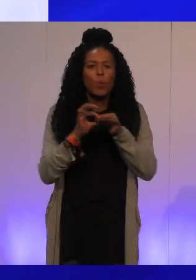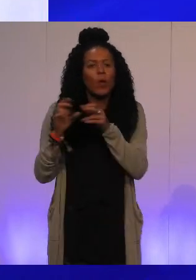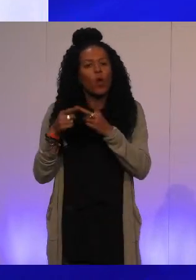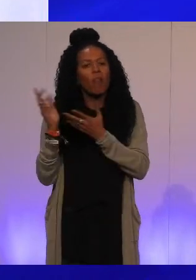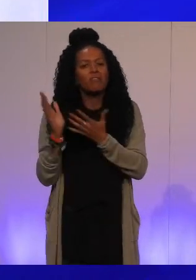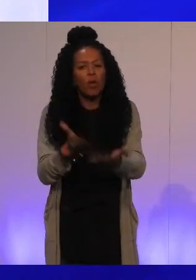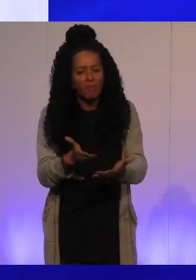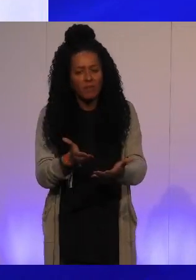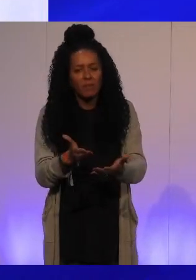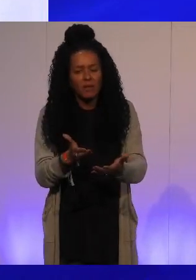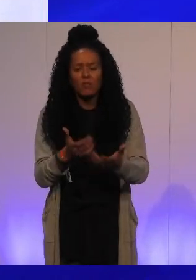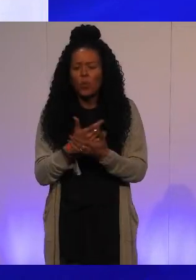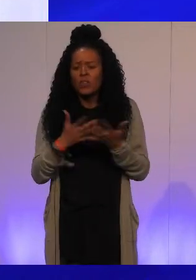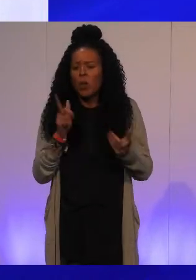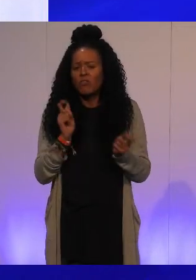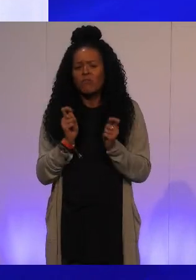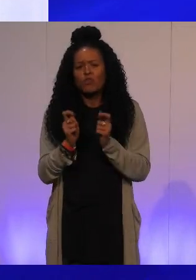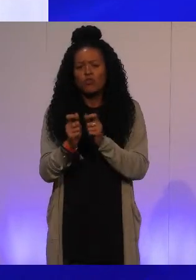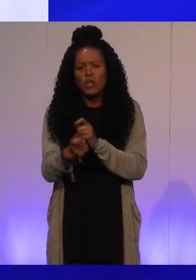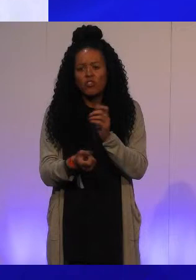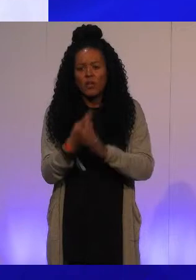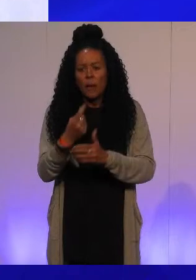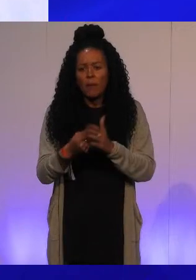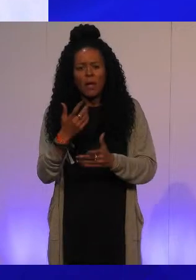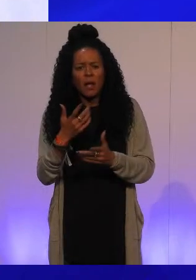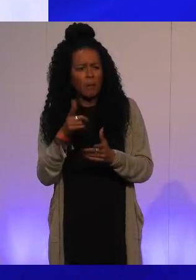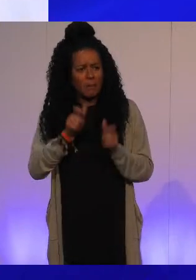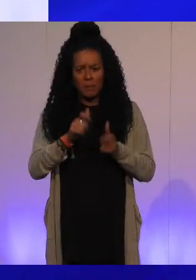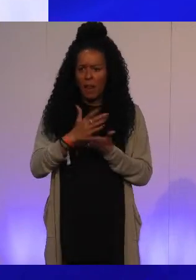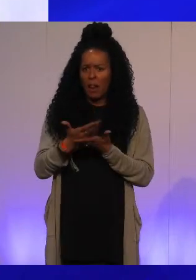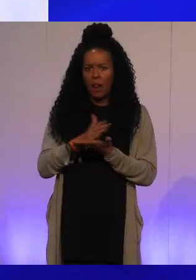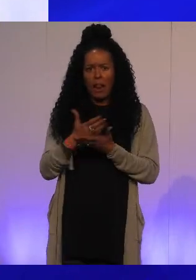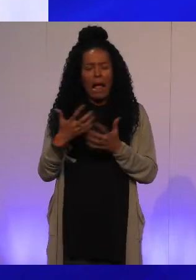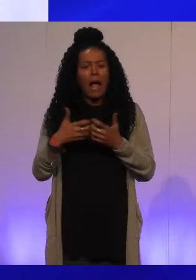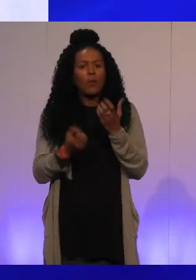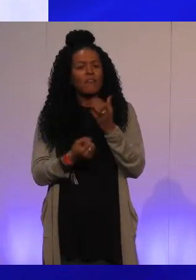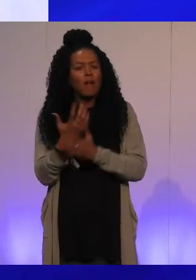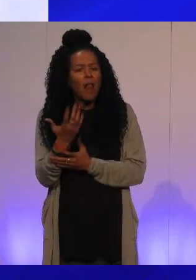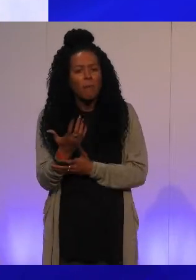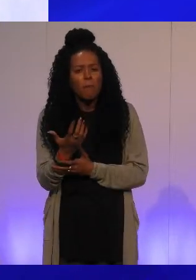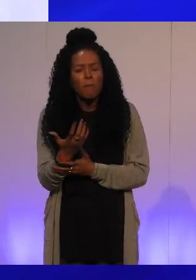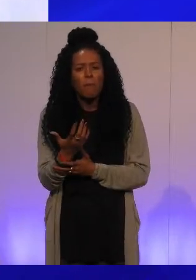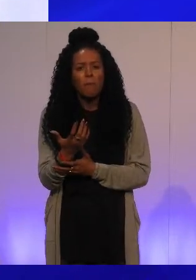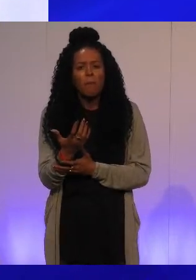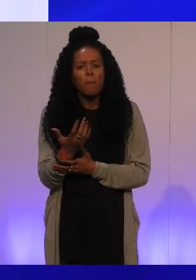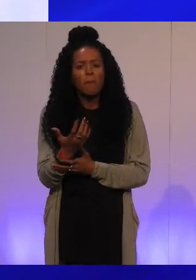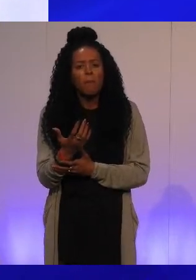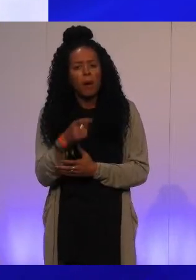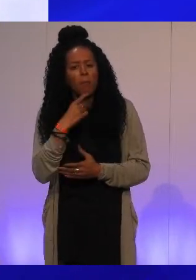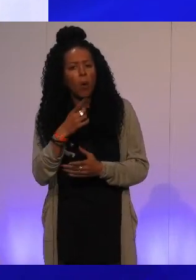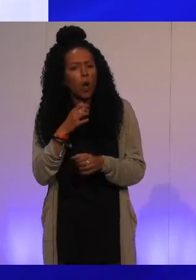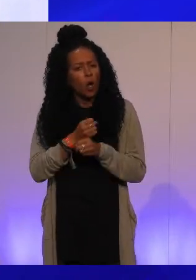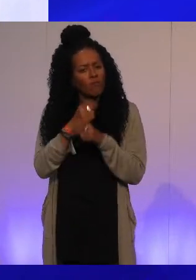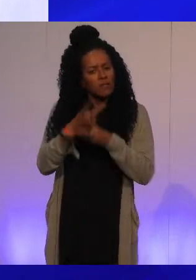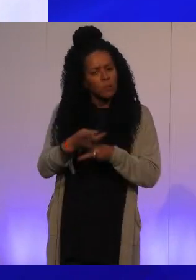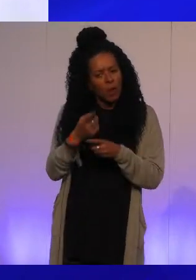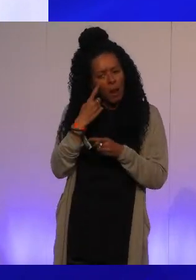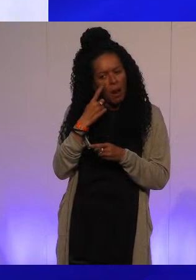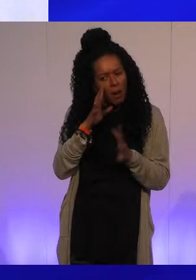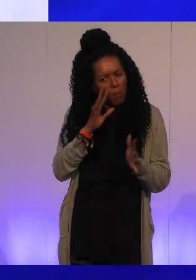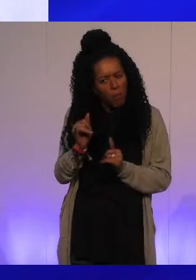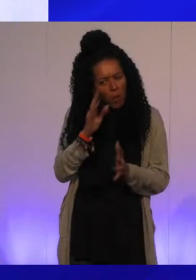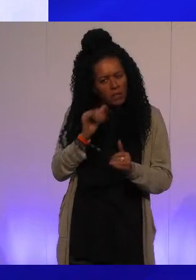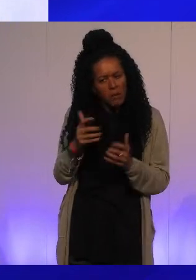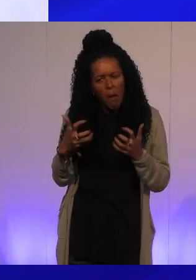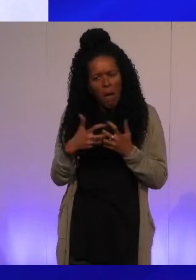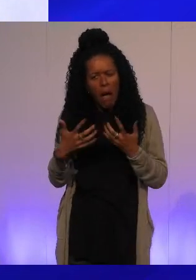much a lot of changes happening, and no one's really quite certain how this is going to develop. But it is something that the governors will be watching closely as